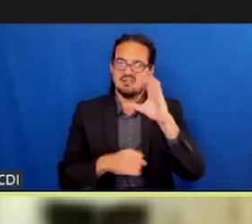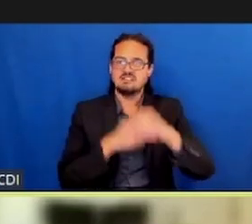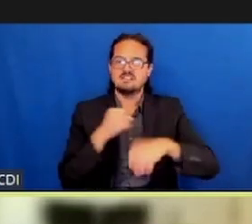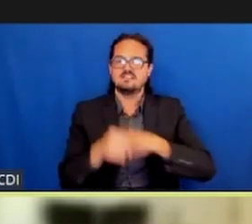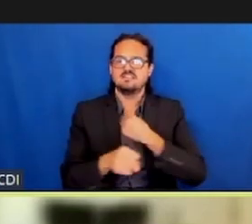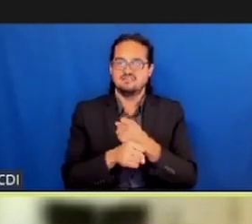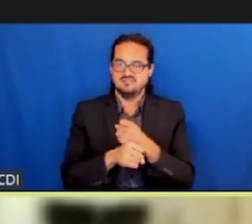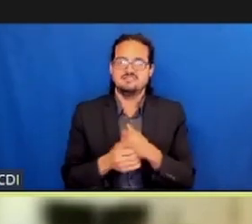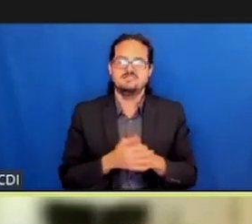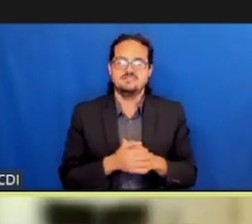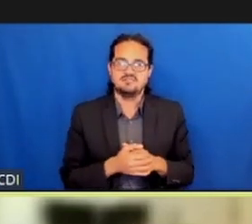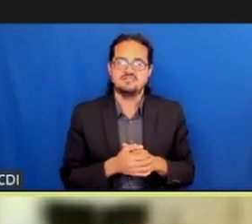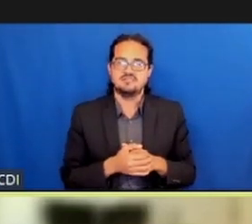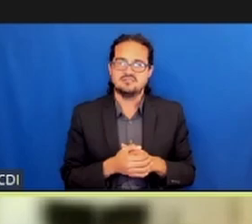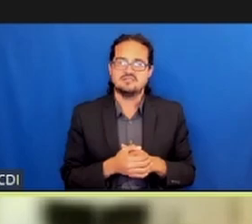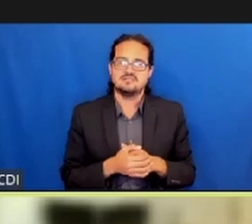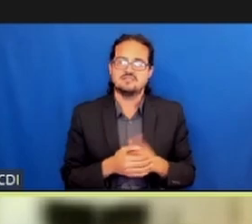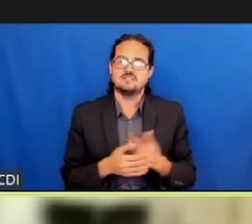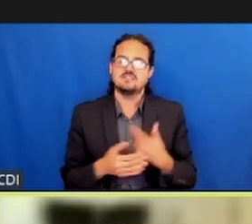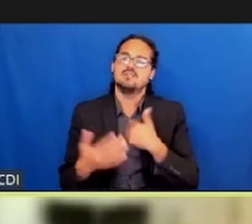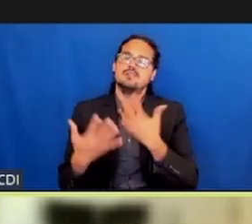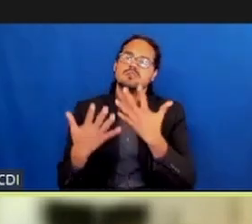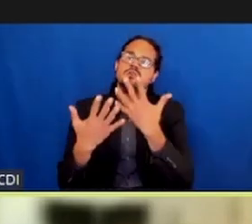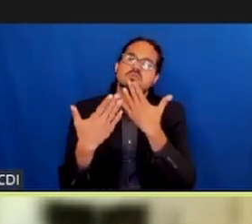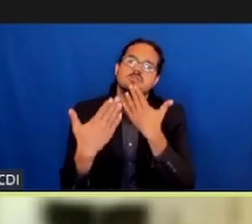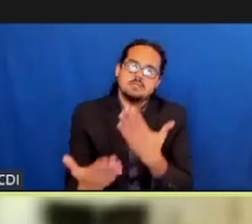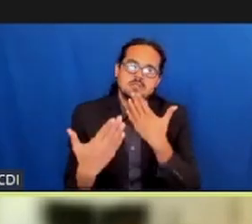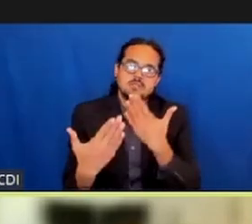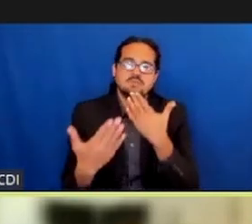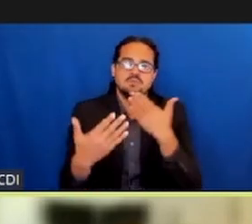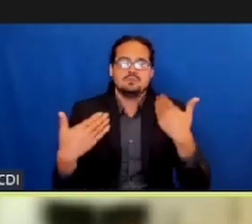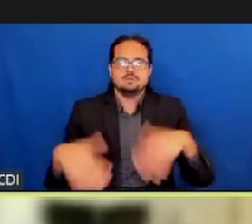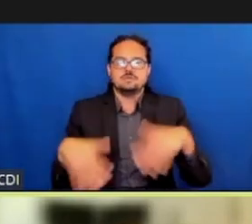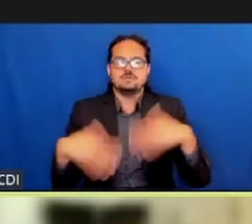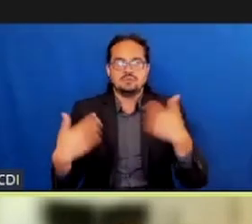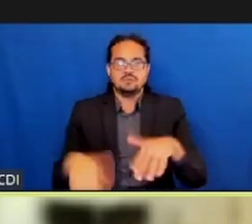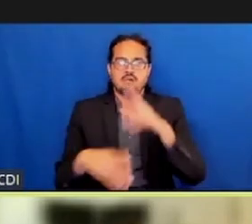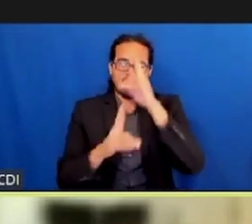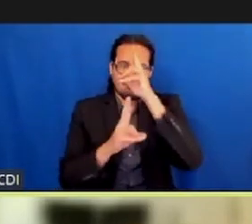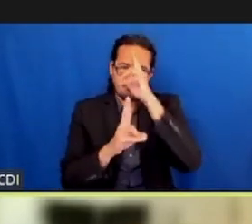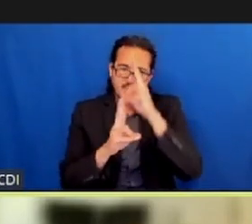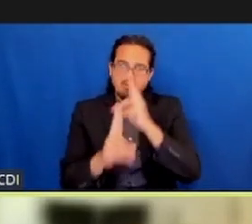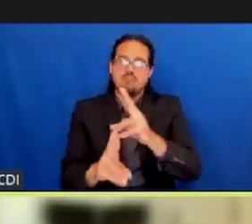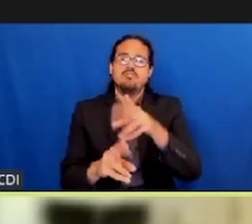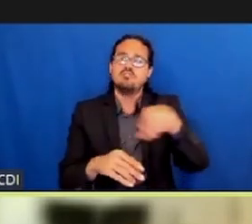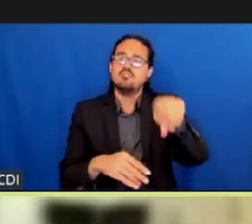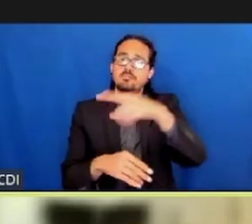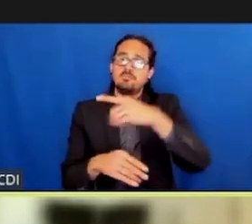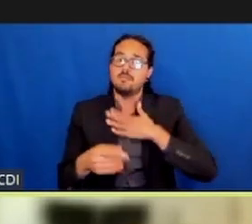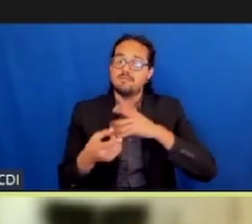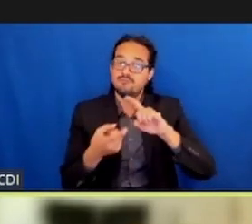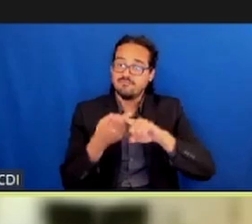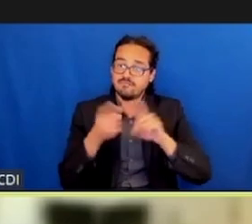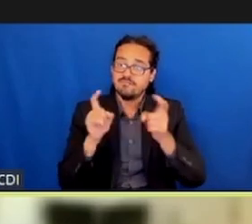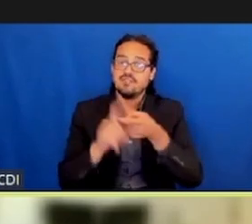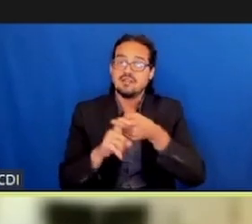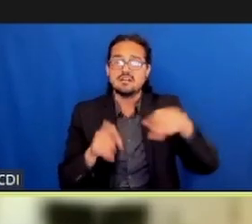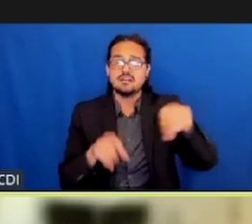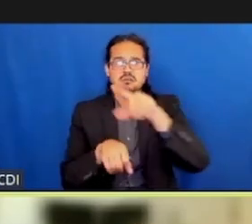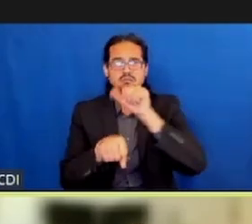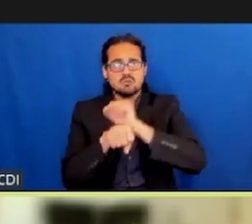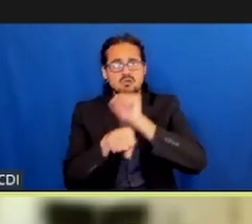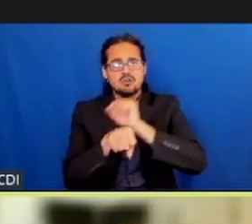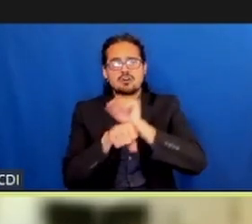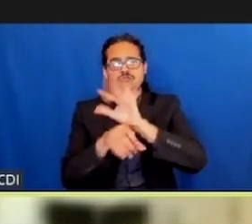is to honor my friends and colleagues in healthcare. And this is really not a time that we want to look back today too much, but I do just want to talk